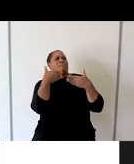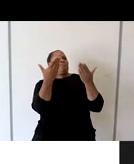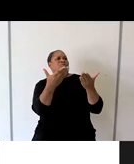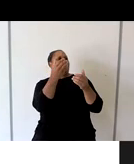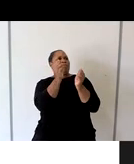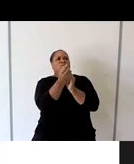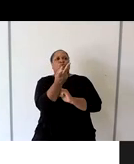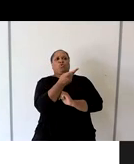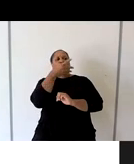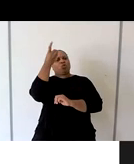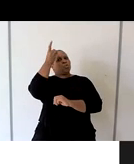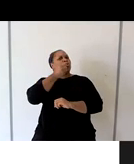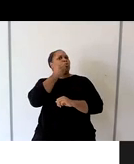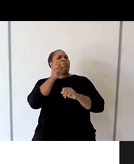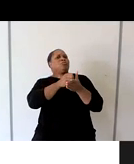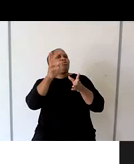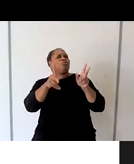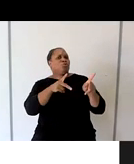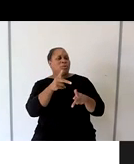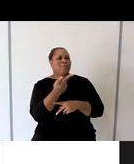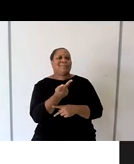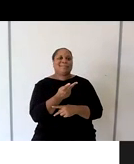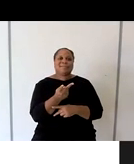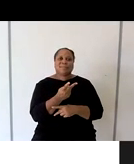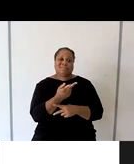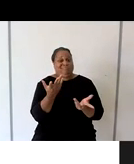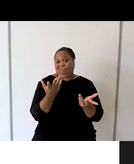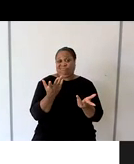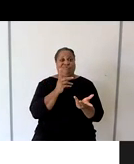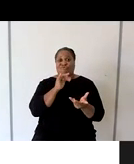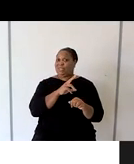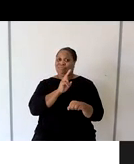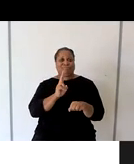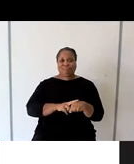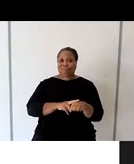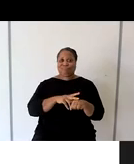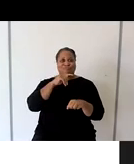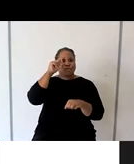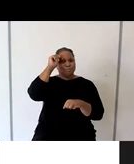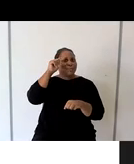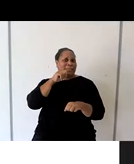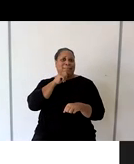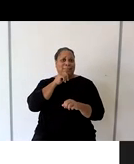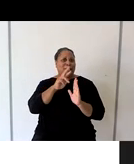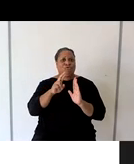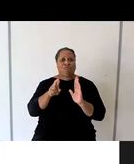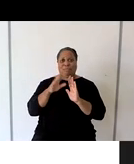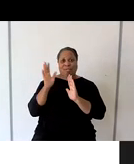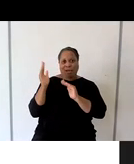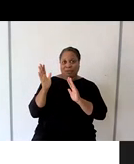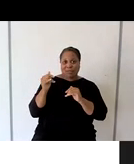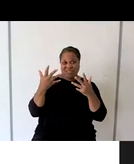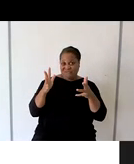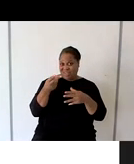if watching these two individuals who are just fulfilling the normal teenage role and expectation once finishing high